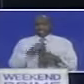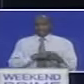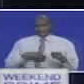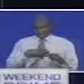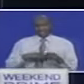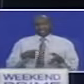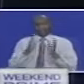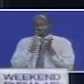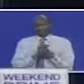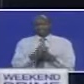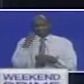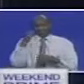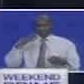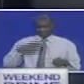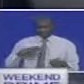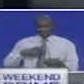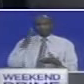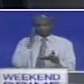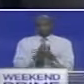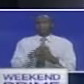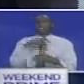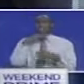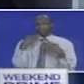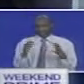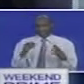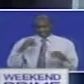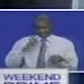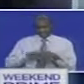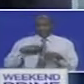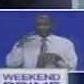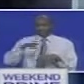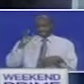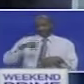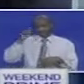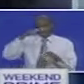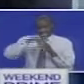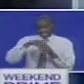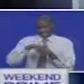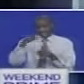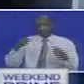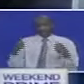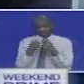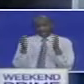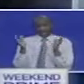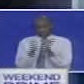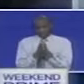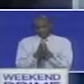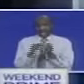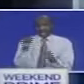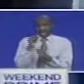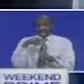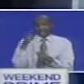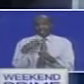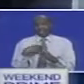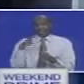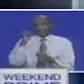Highway. 5 people have been confirmed dead after a PSV Matatu they were traveling in collided head-on with a canter at